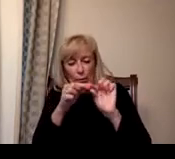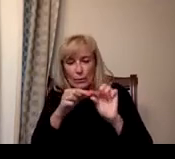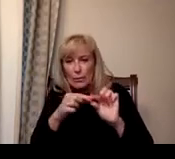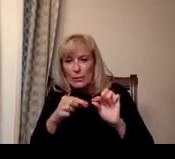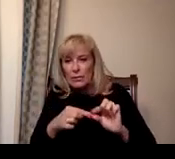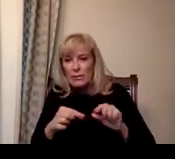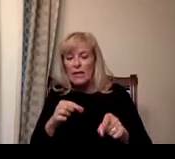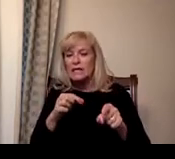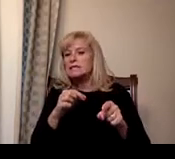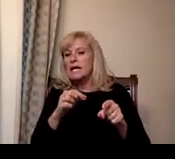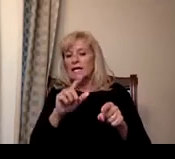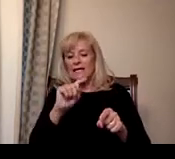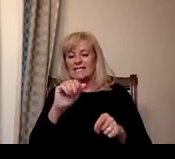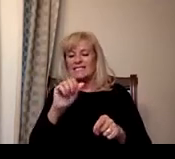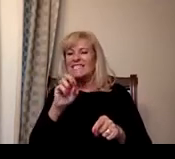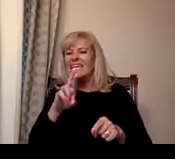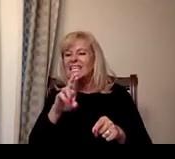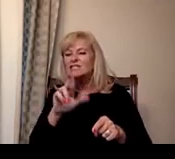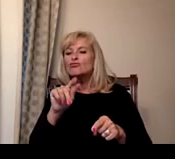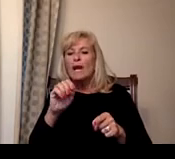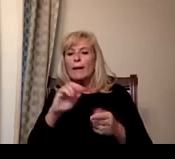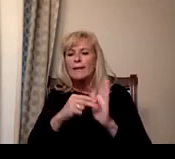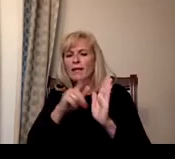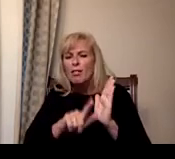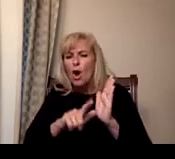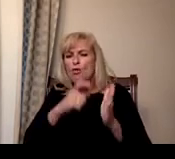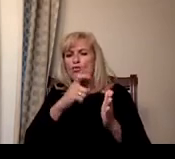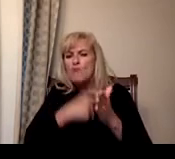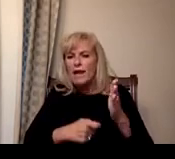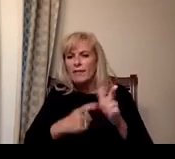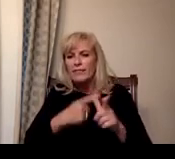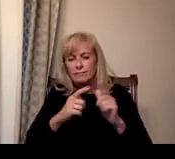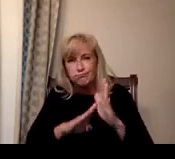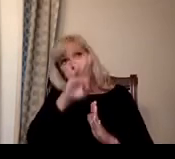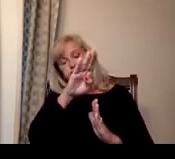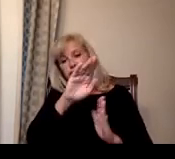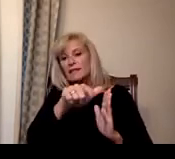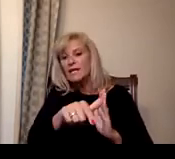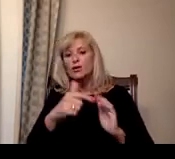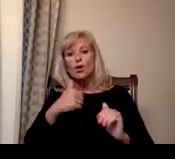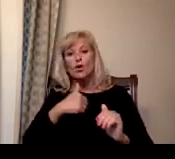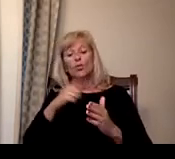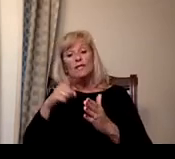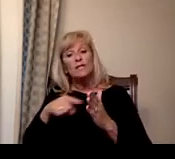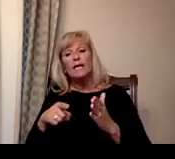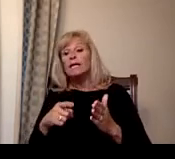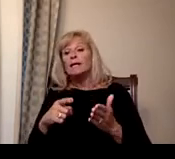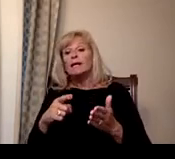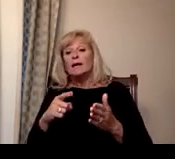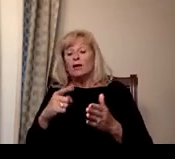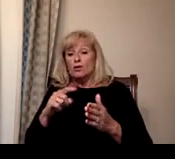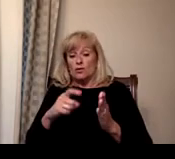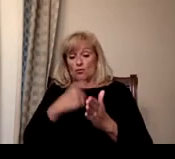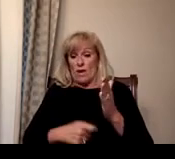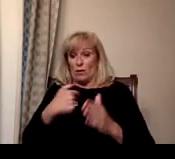whether it's a teaser rate and it's going to go up afterwards. So while it might not always be the lowest rate, because sometimes the lowest